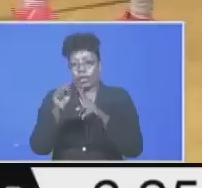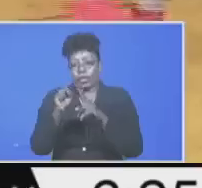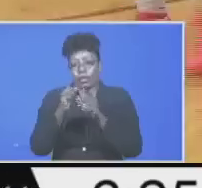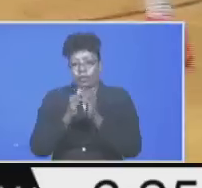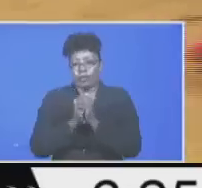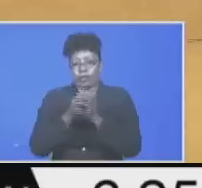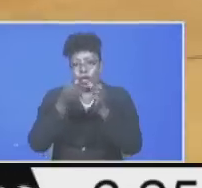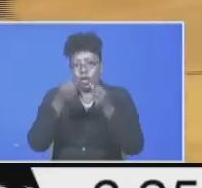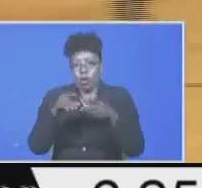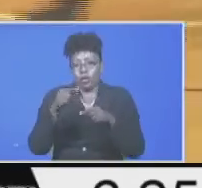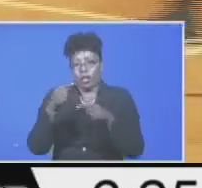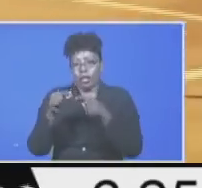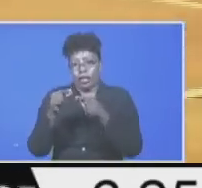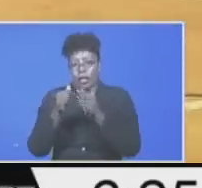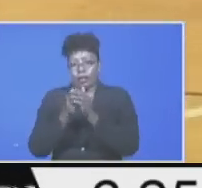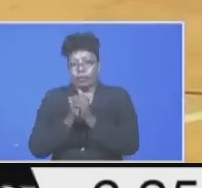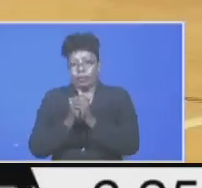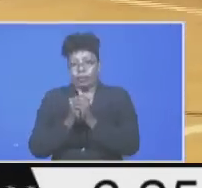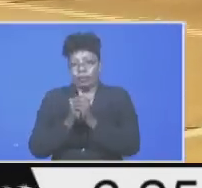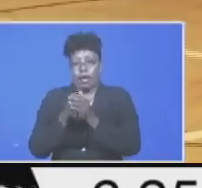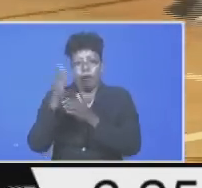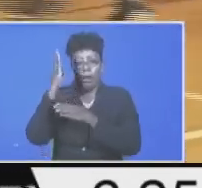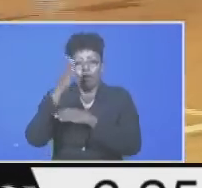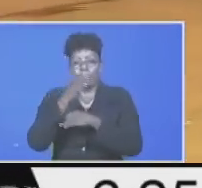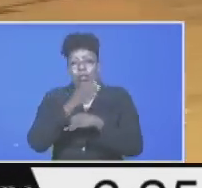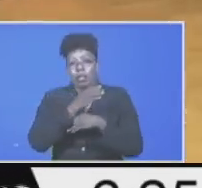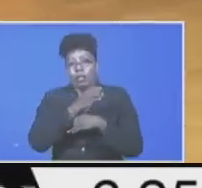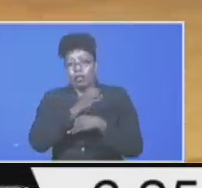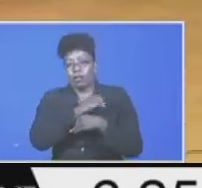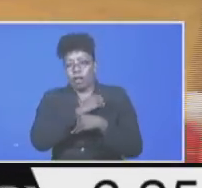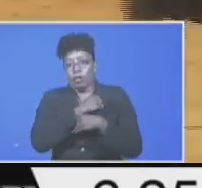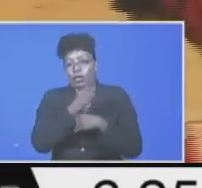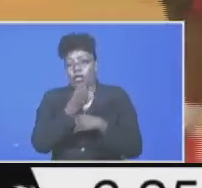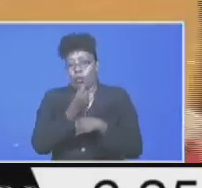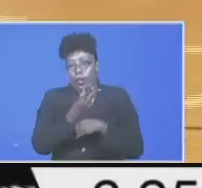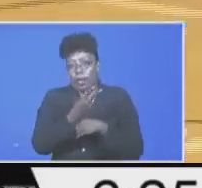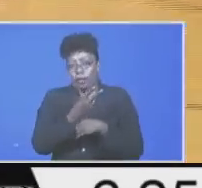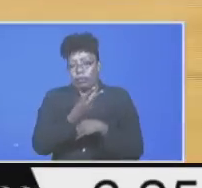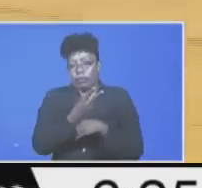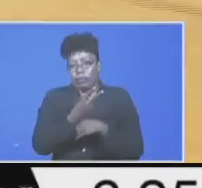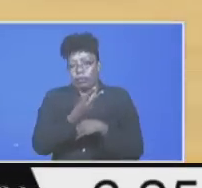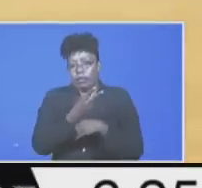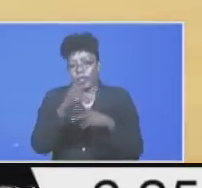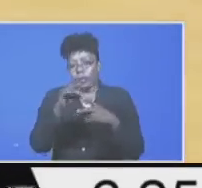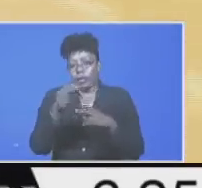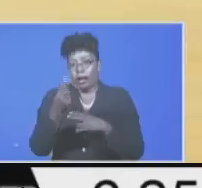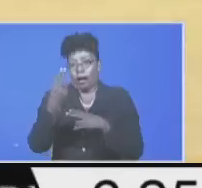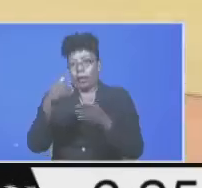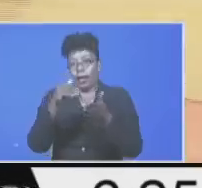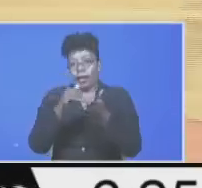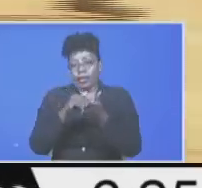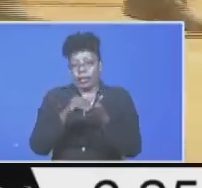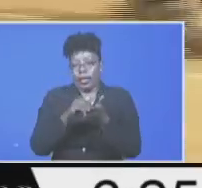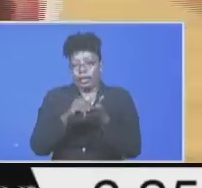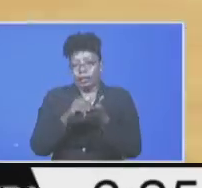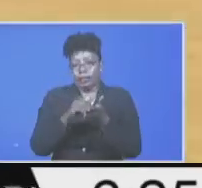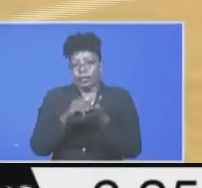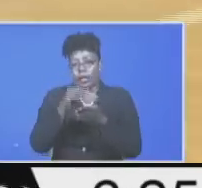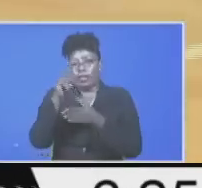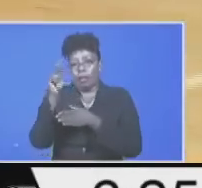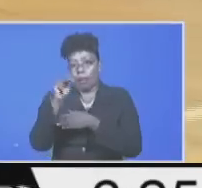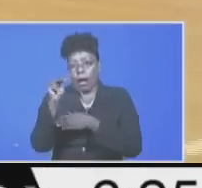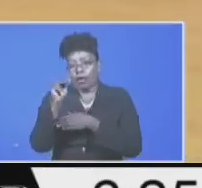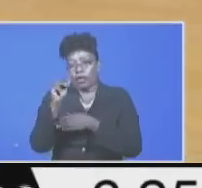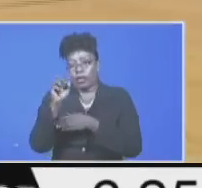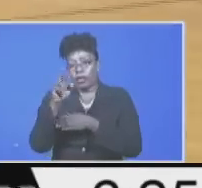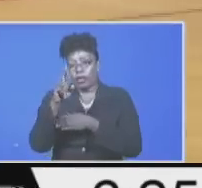On the losing end, Vernon Stubbs, he was the lone Crime Stopper in double figures with 12. League play picks back up again tonight. The Mariners back on court